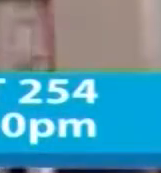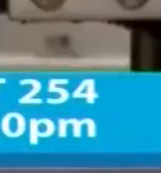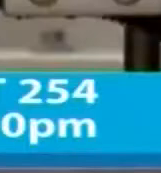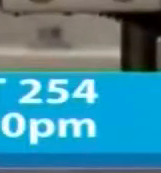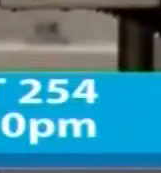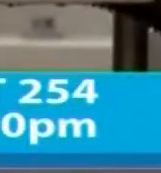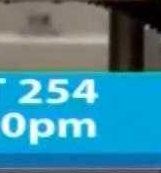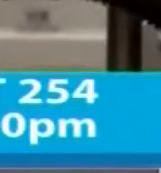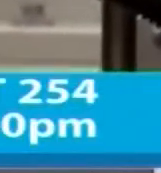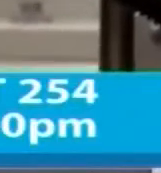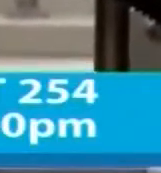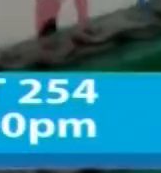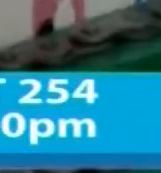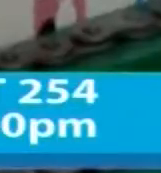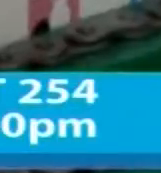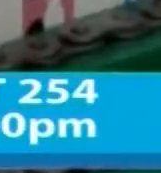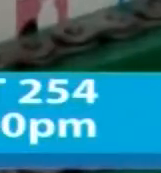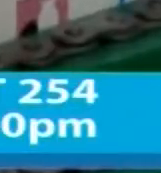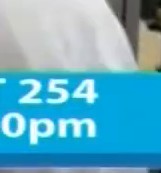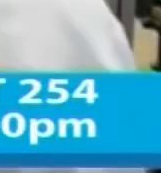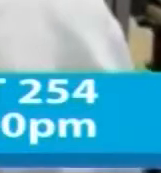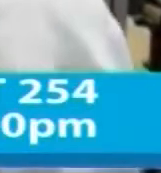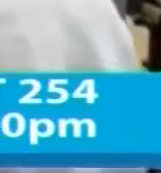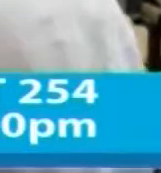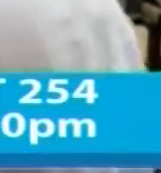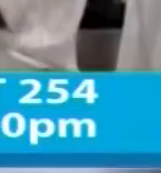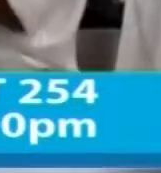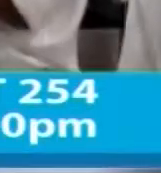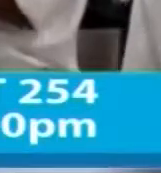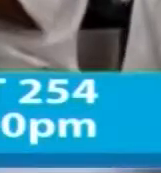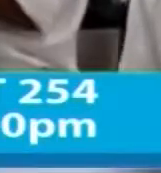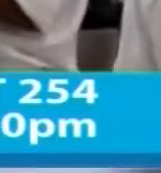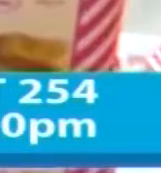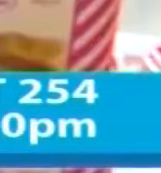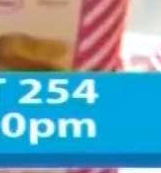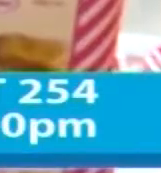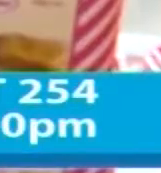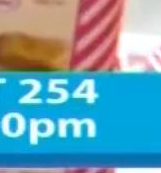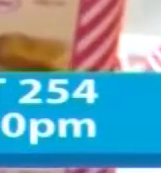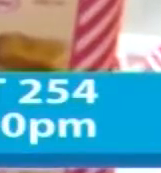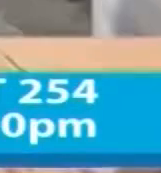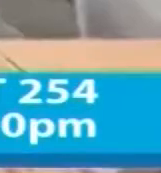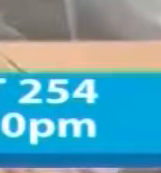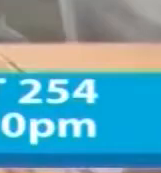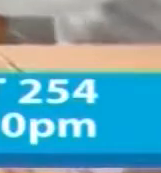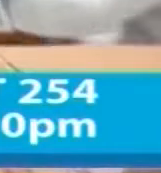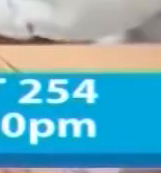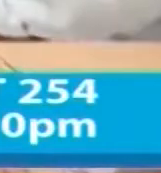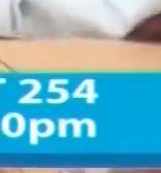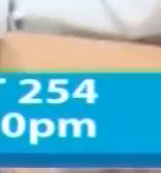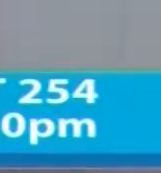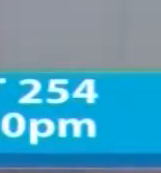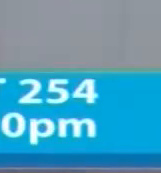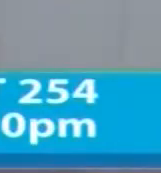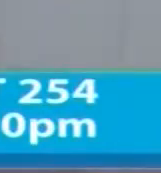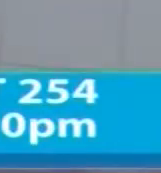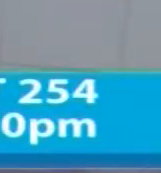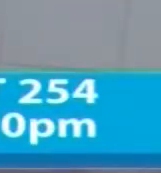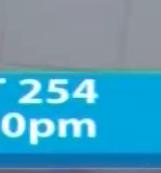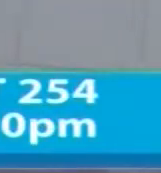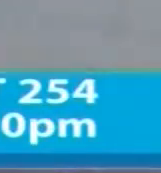kukipa kiwanda hiki mwamko mpya na kuunda nafasi zaidi za kazi ni afueni kwa wengi.